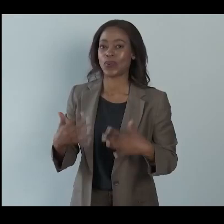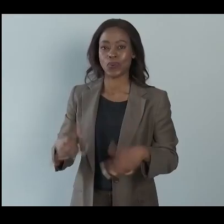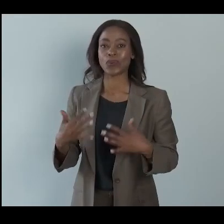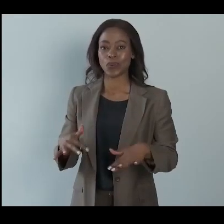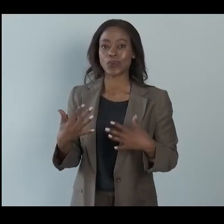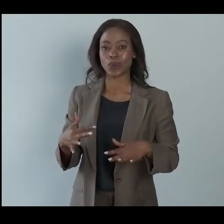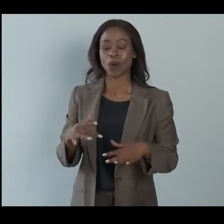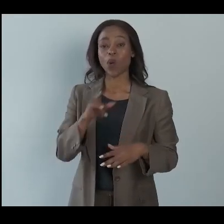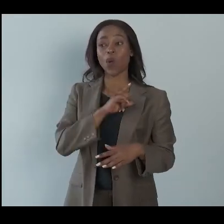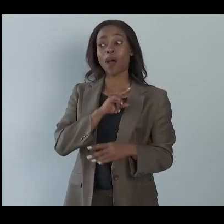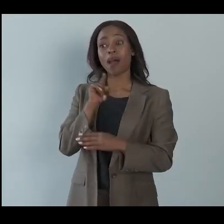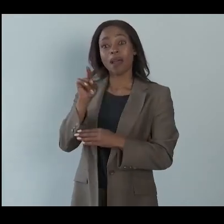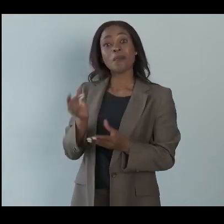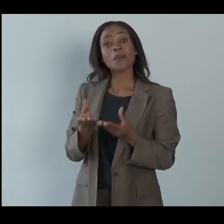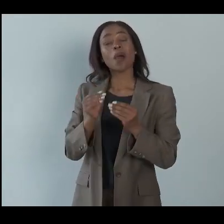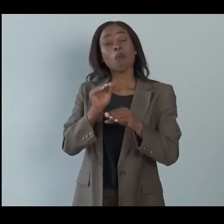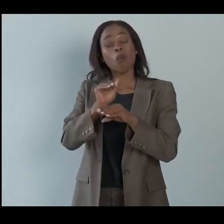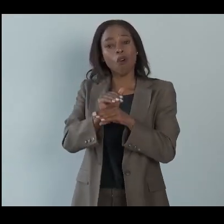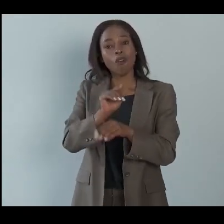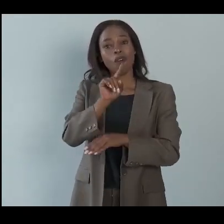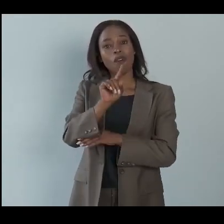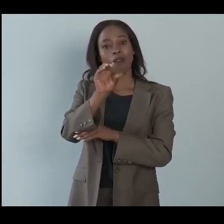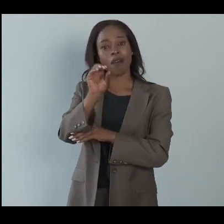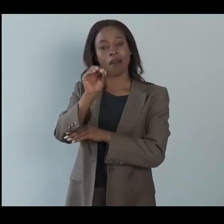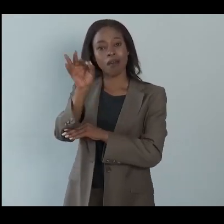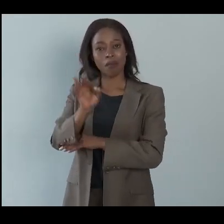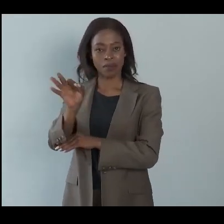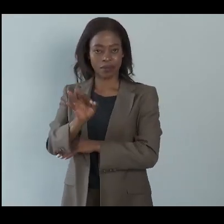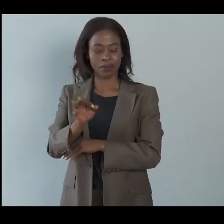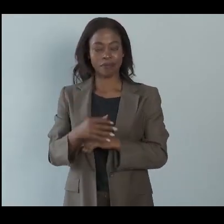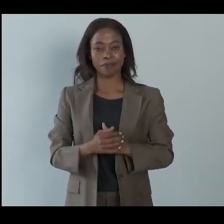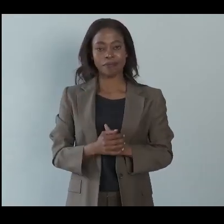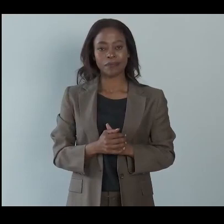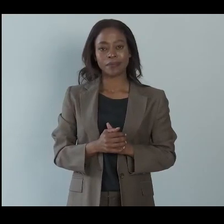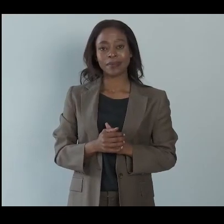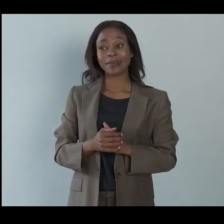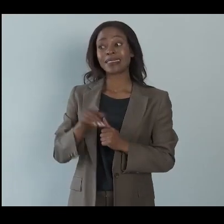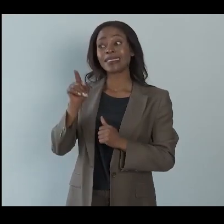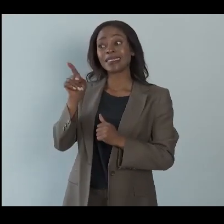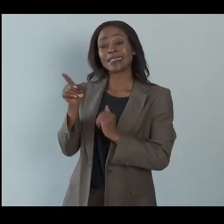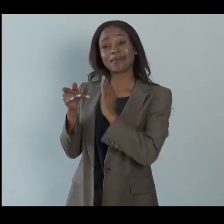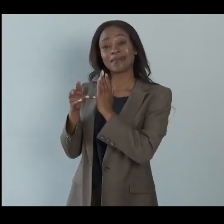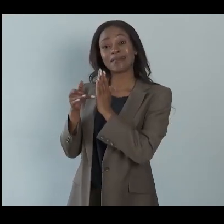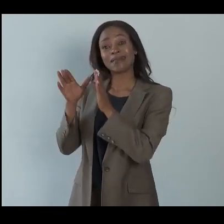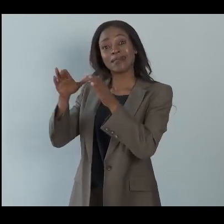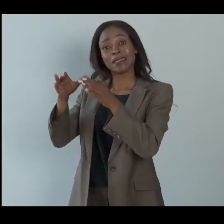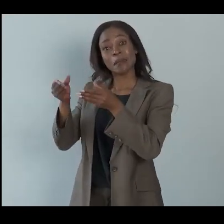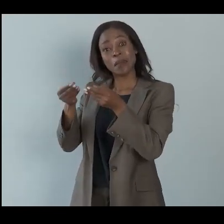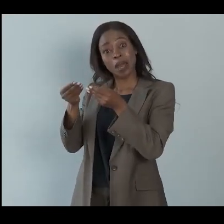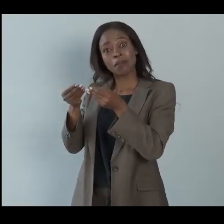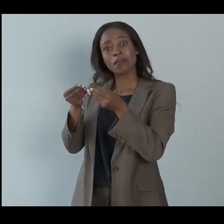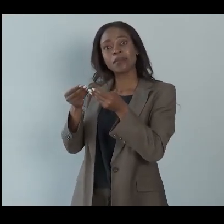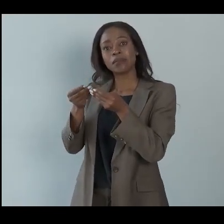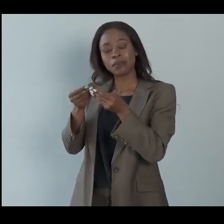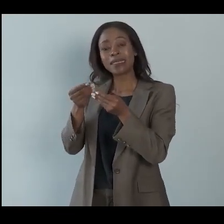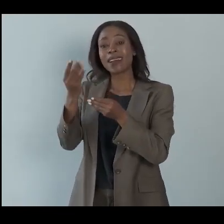with EBITDA up by over 100%, albeit from a lower base. The EBITDA we generated in the first half represents